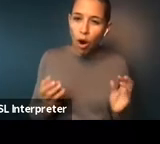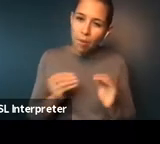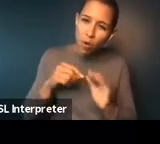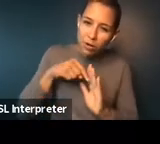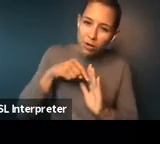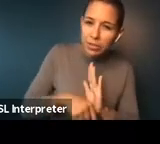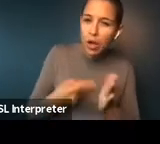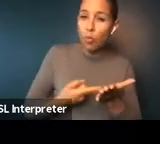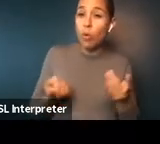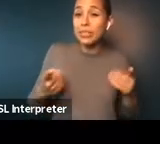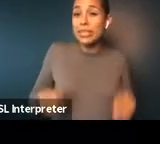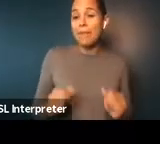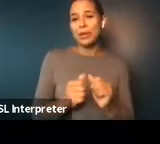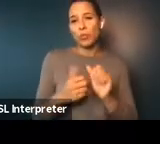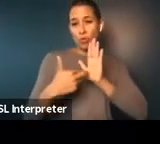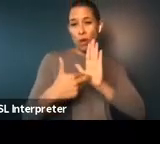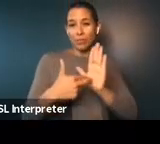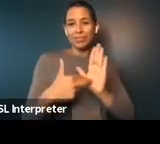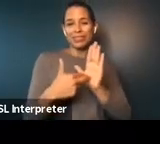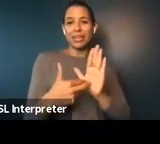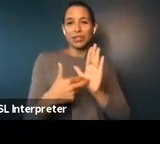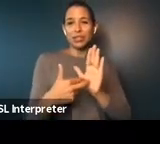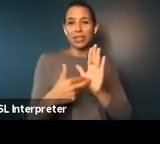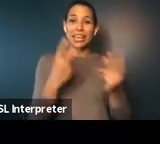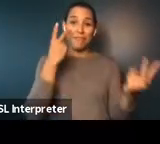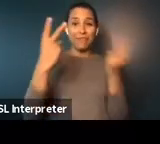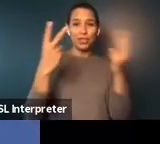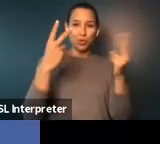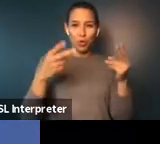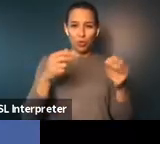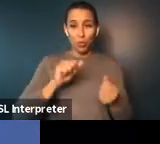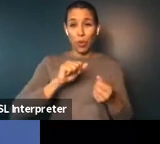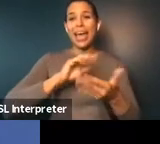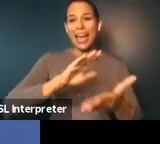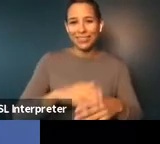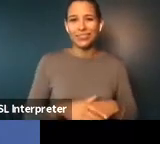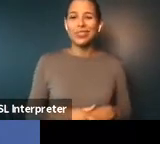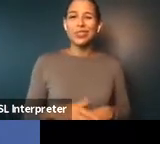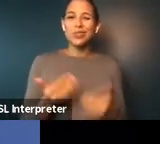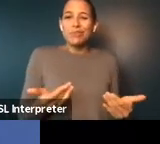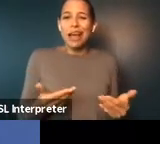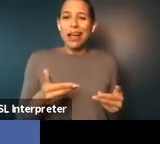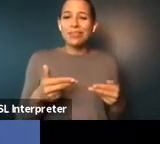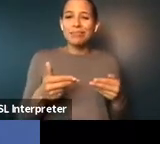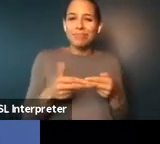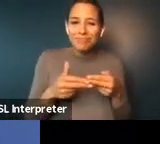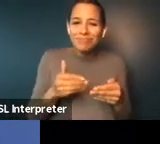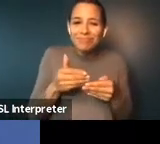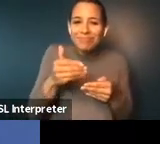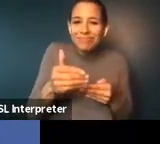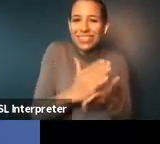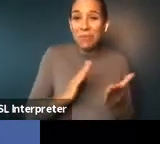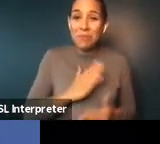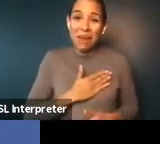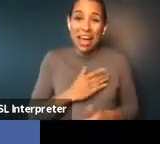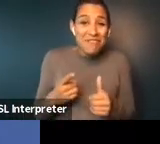terms of representation and visuality. So I'm going to go through some of my sort of first femme icons that I